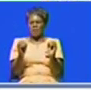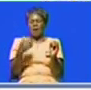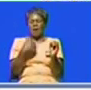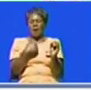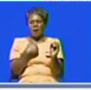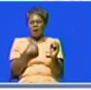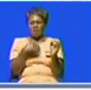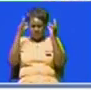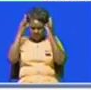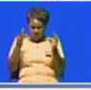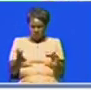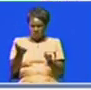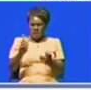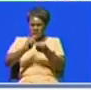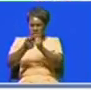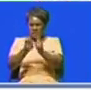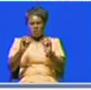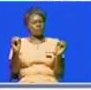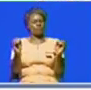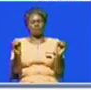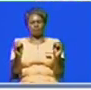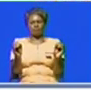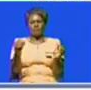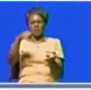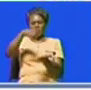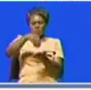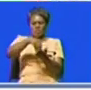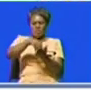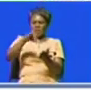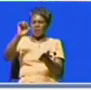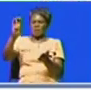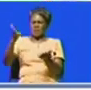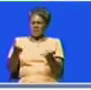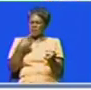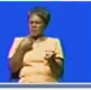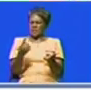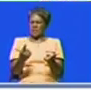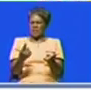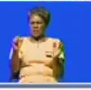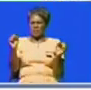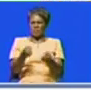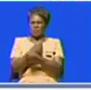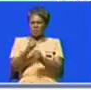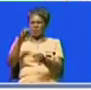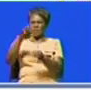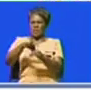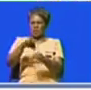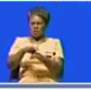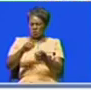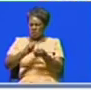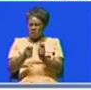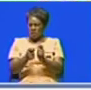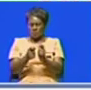have a ruling that there should be a change of personnel within IEBC. Uh-huh. So when now they are saying there cannot be elections unless that is